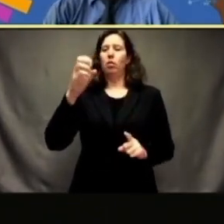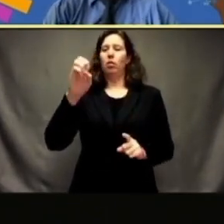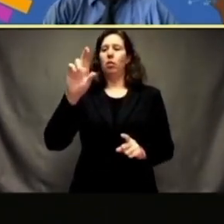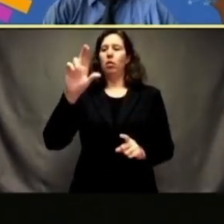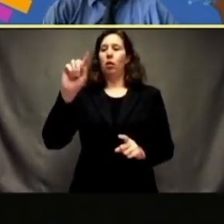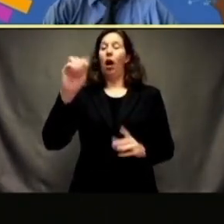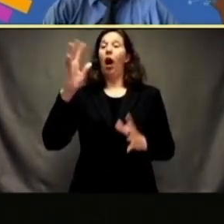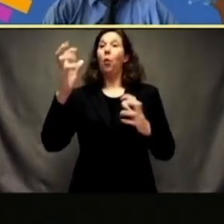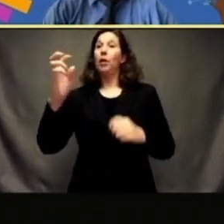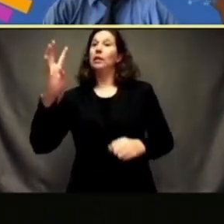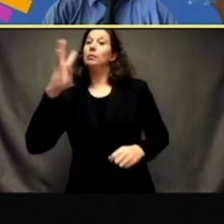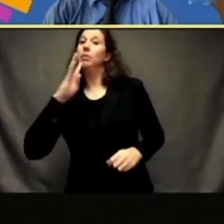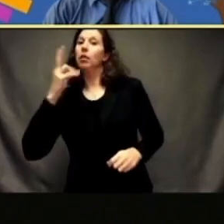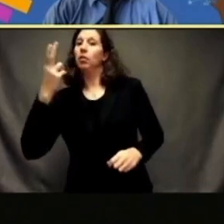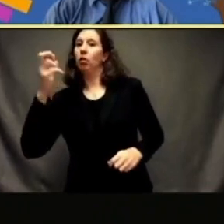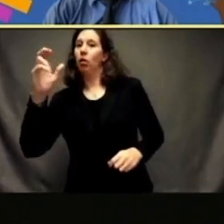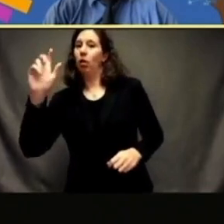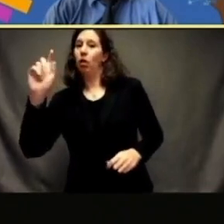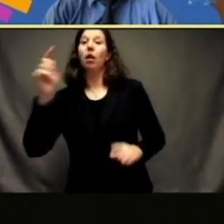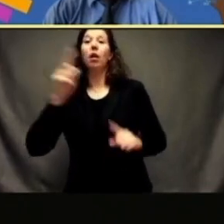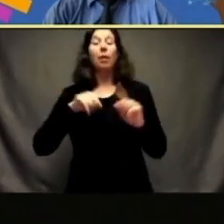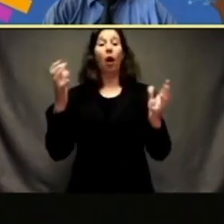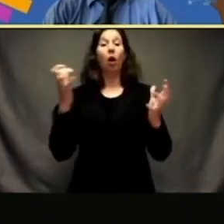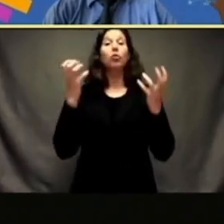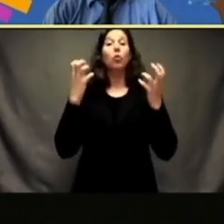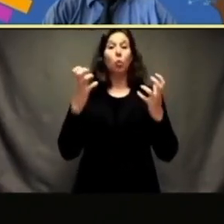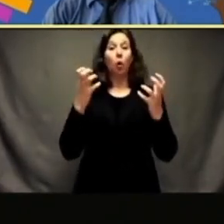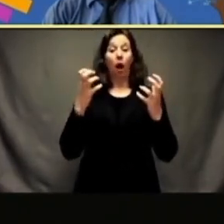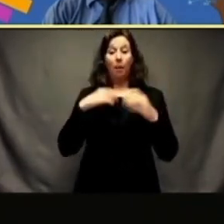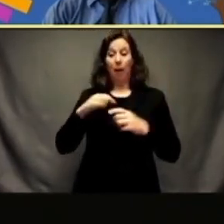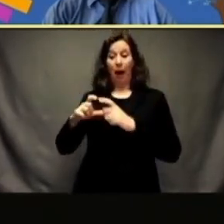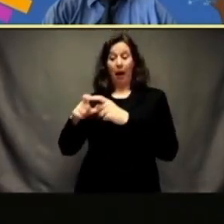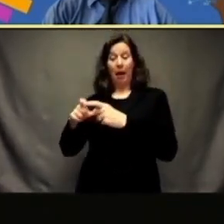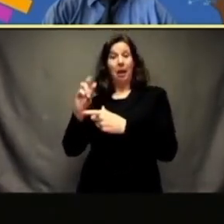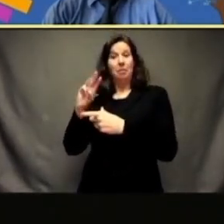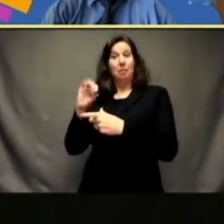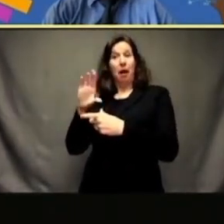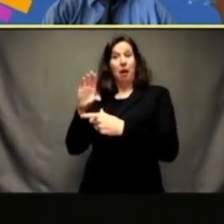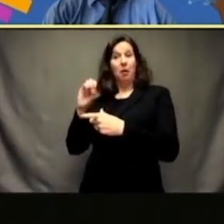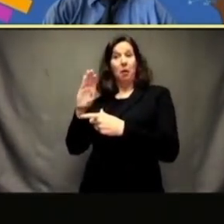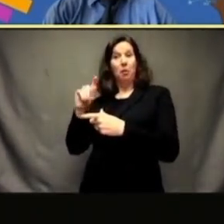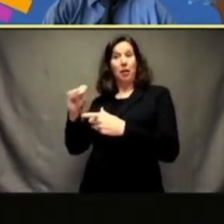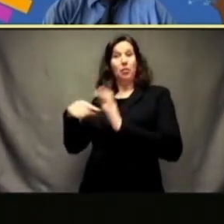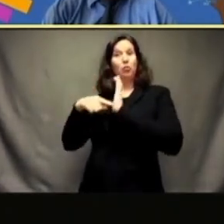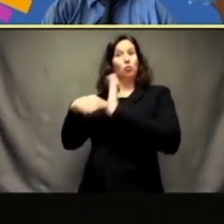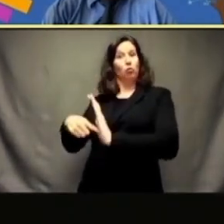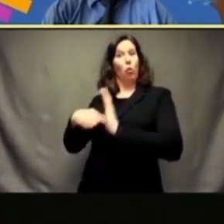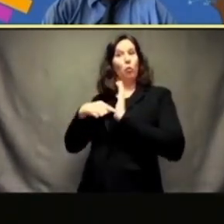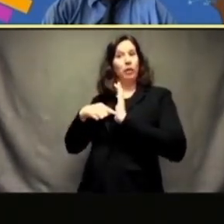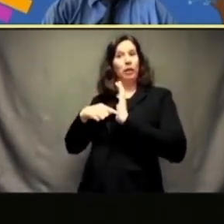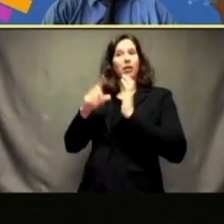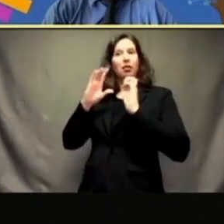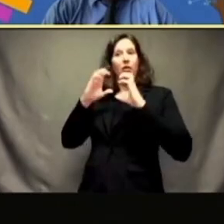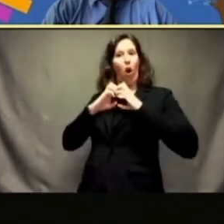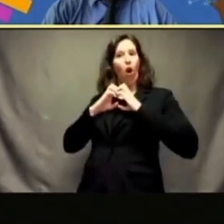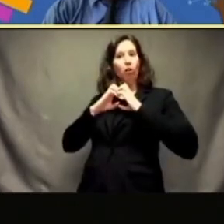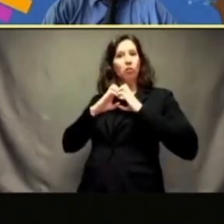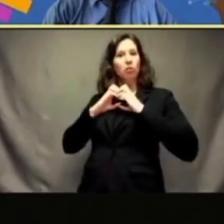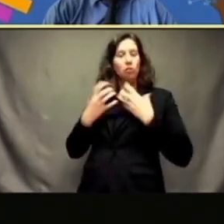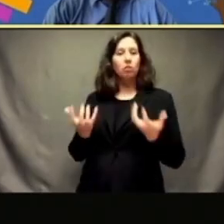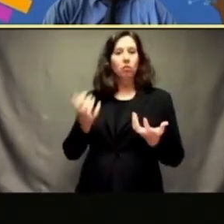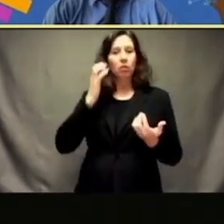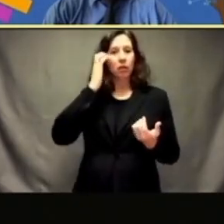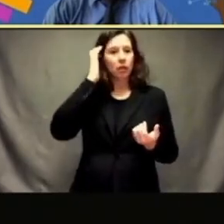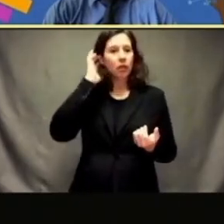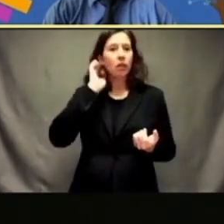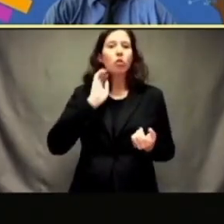But I also want my microbit to display the heart. So I'm going to go into my microbit blocks, and I'm going to